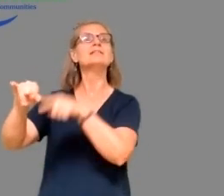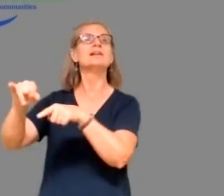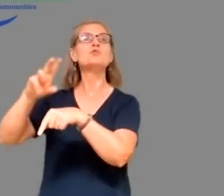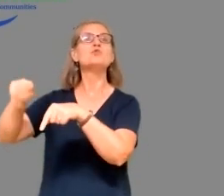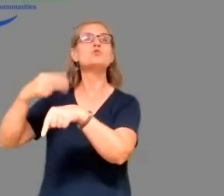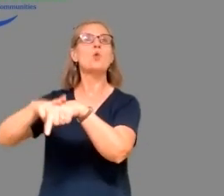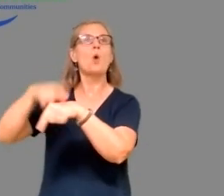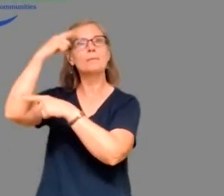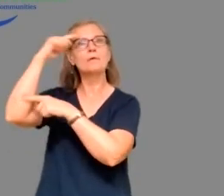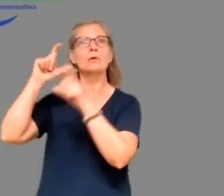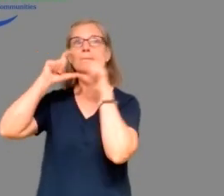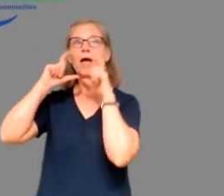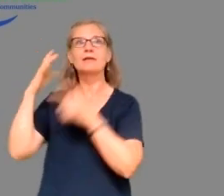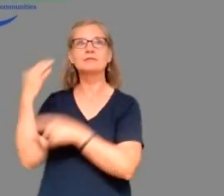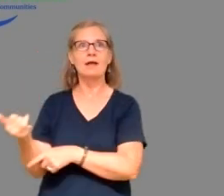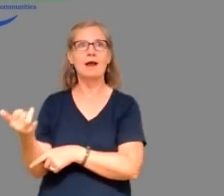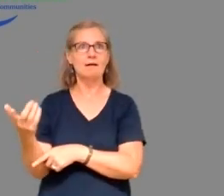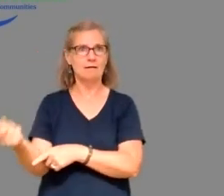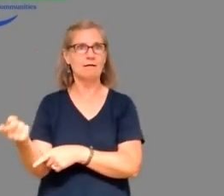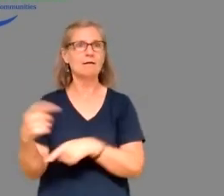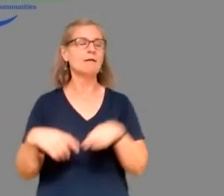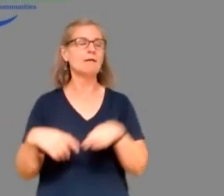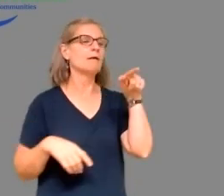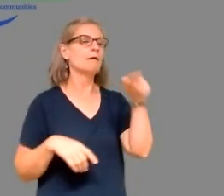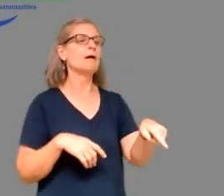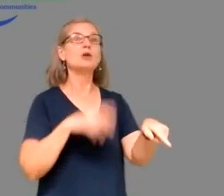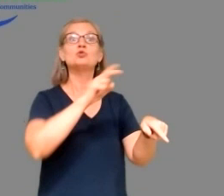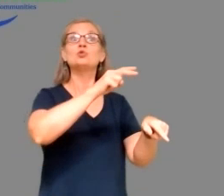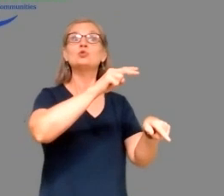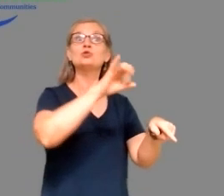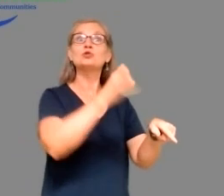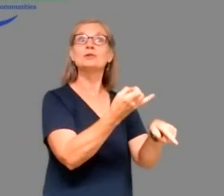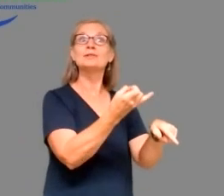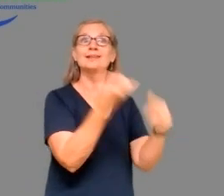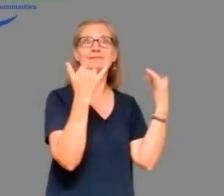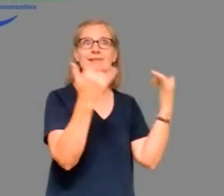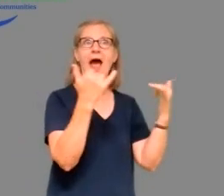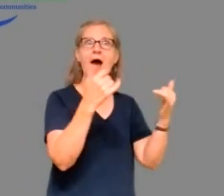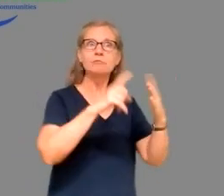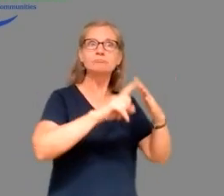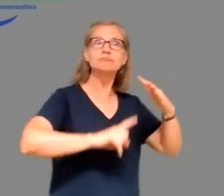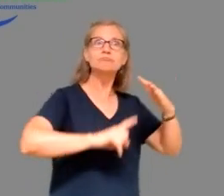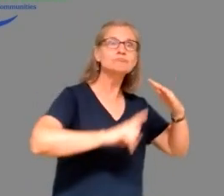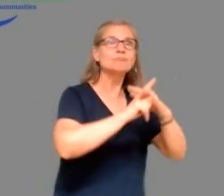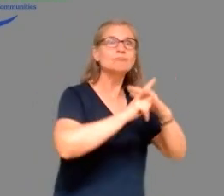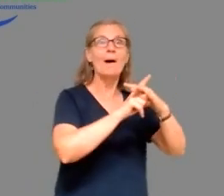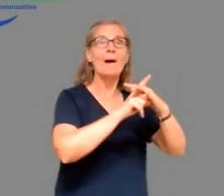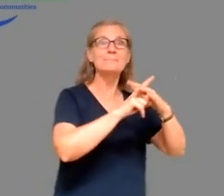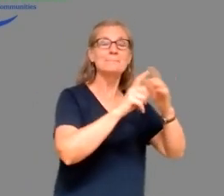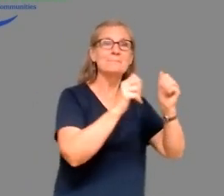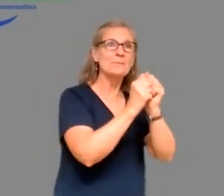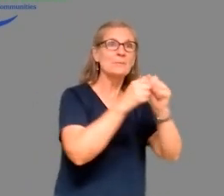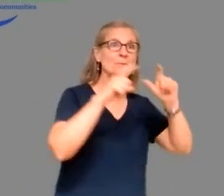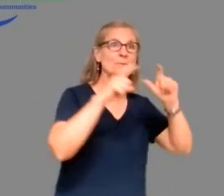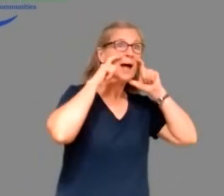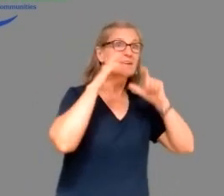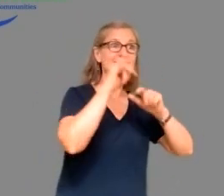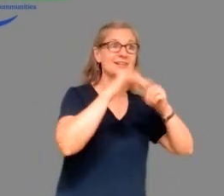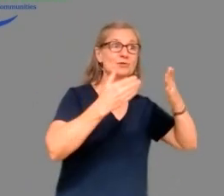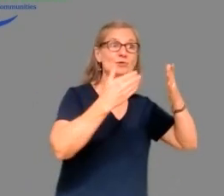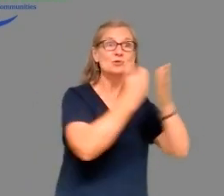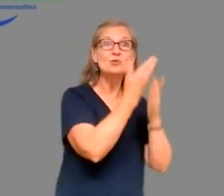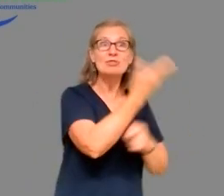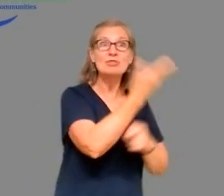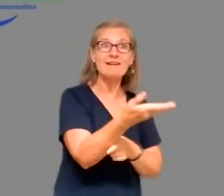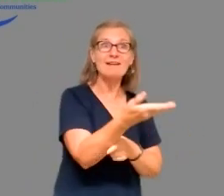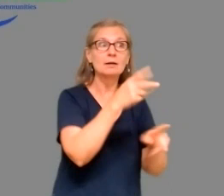with the season, everybody has a mask in their car, and every restaurant will not, or any other business, even without the mask. I'm surprised to hear that out of New Jersey,